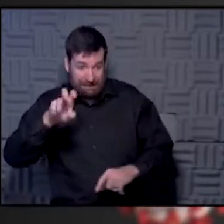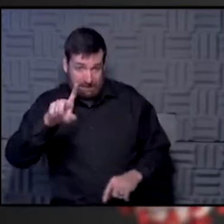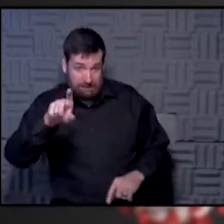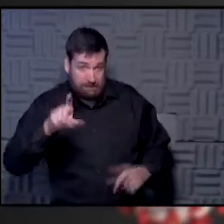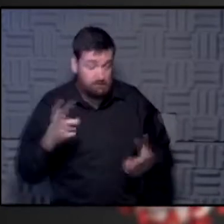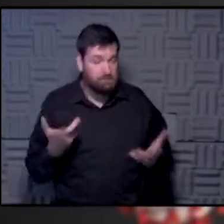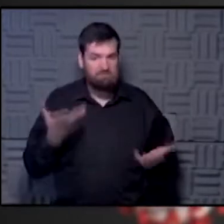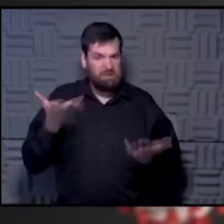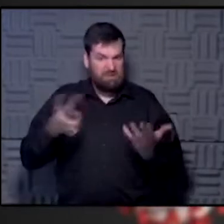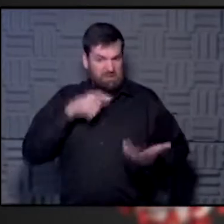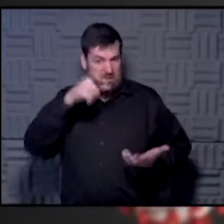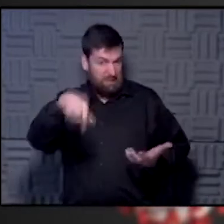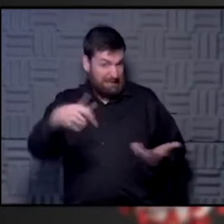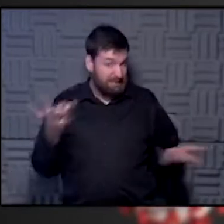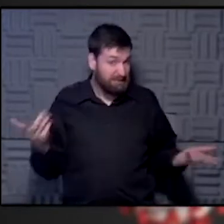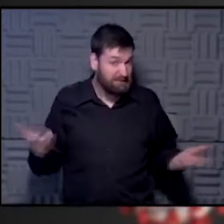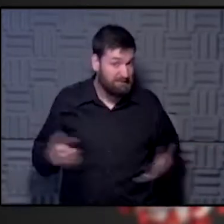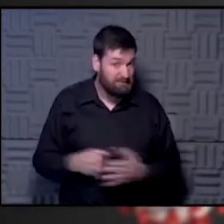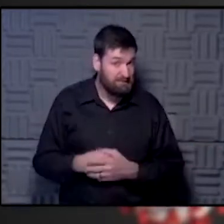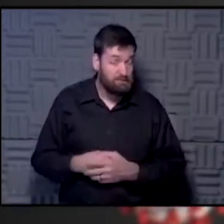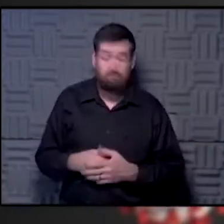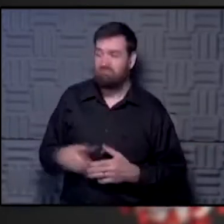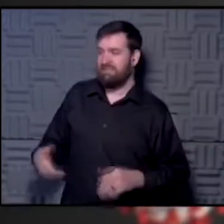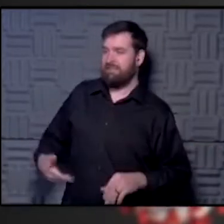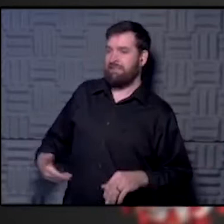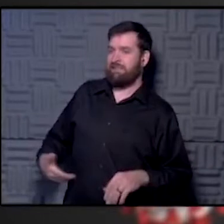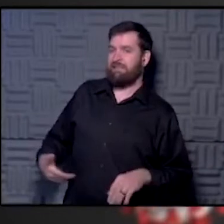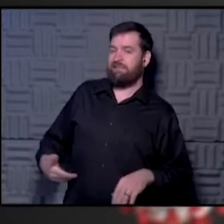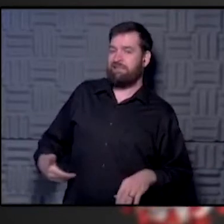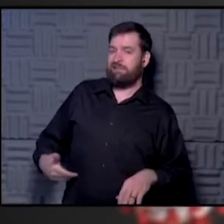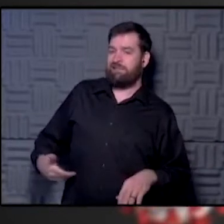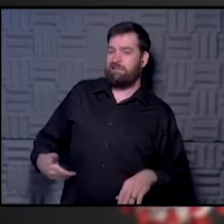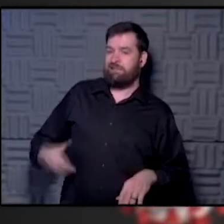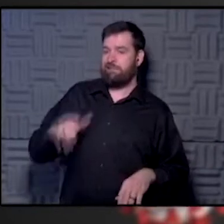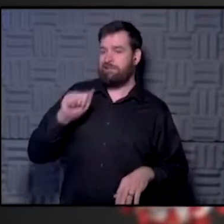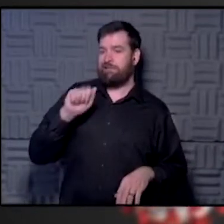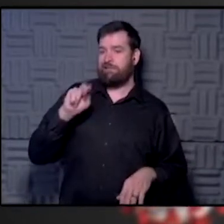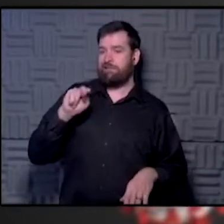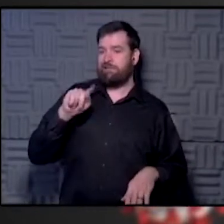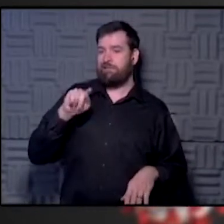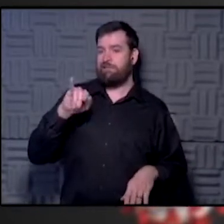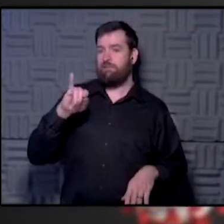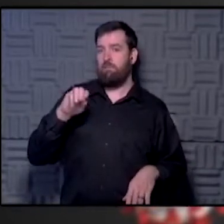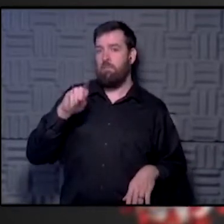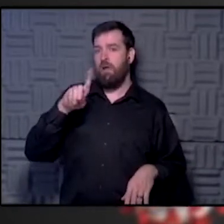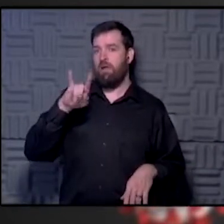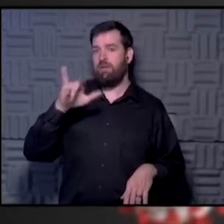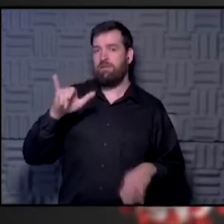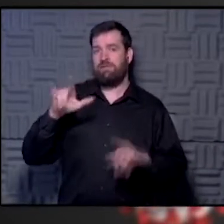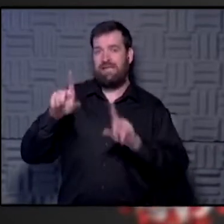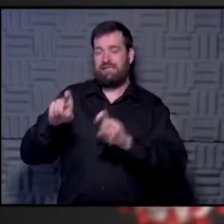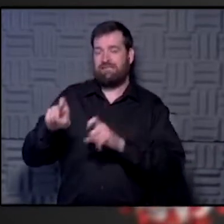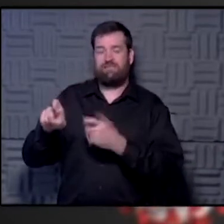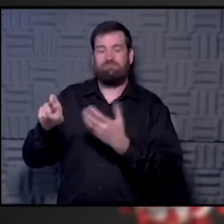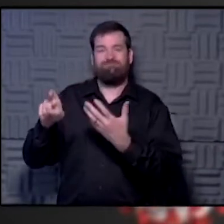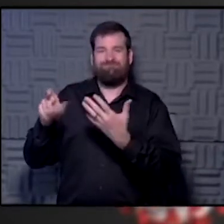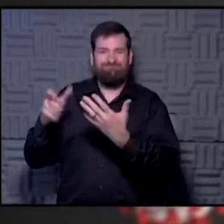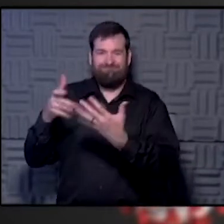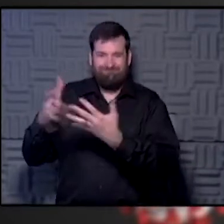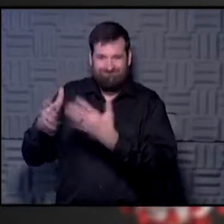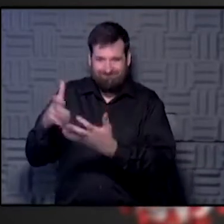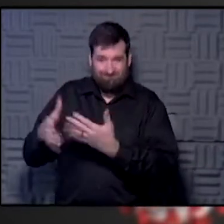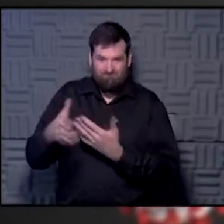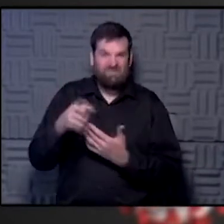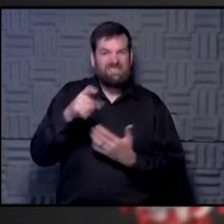that. Yeah, and my gut tells me that antibody test wouldn't impact your need to get the vaccine. I don't know if you have